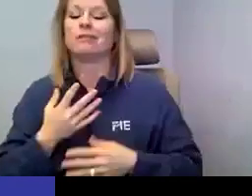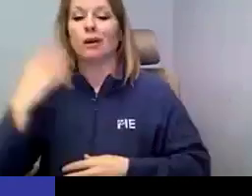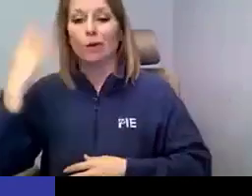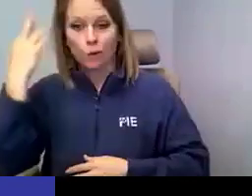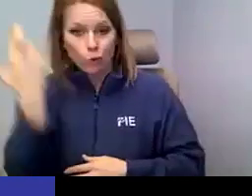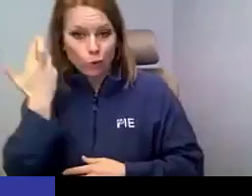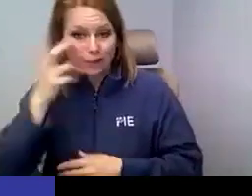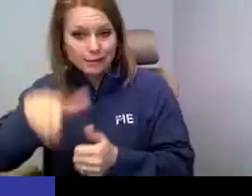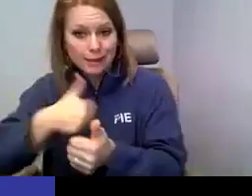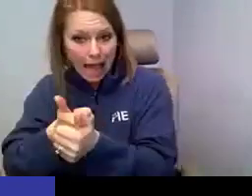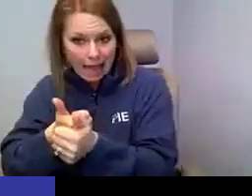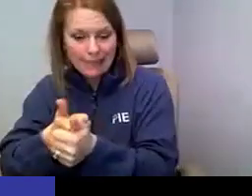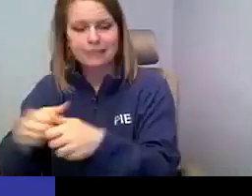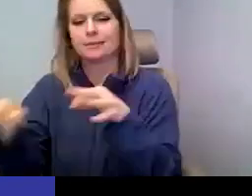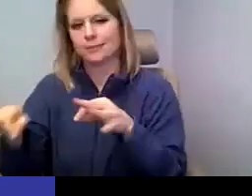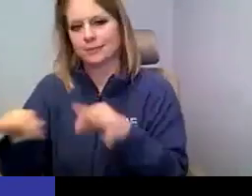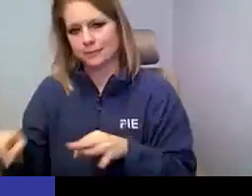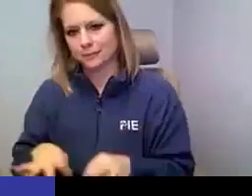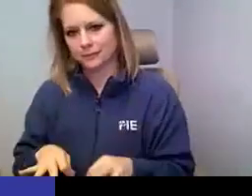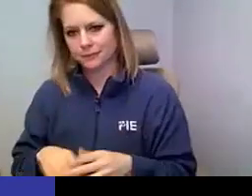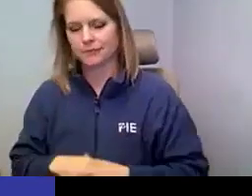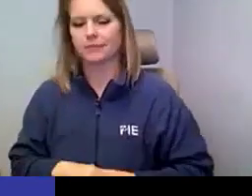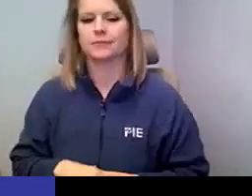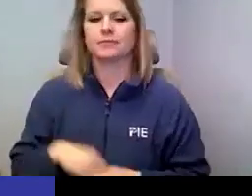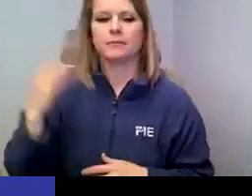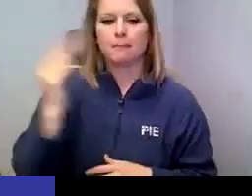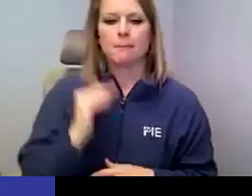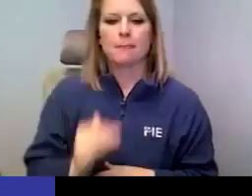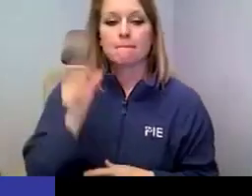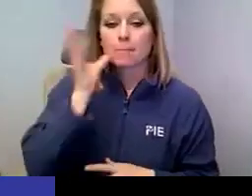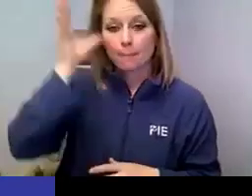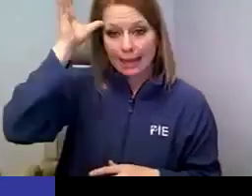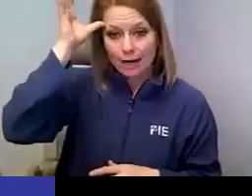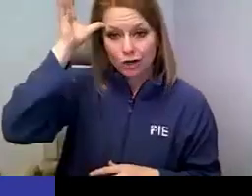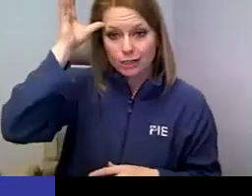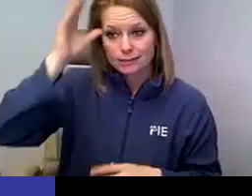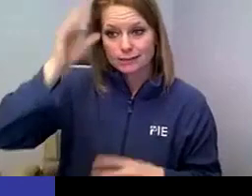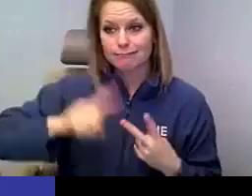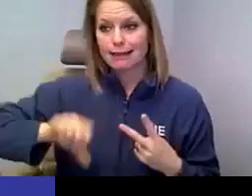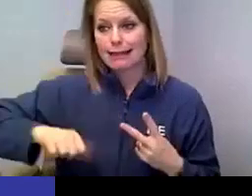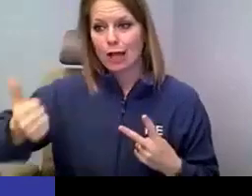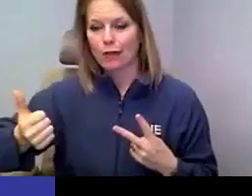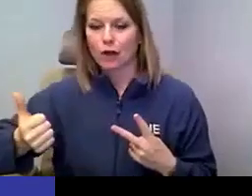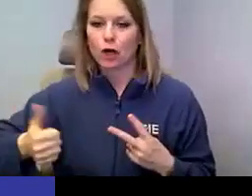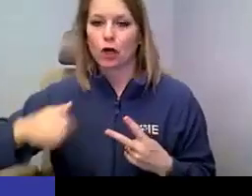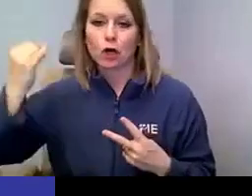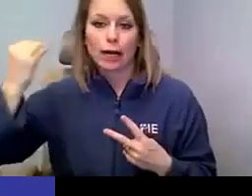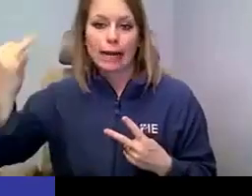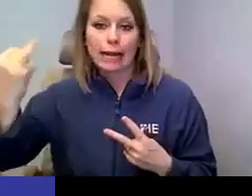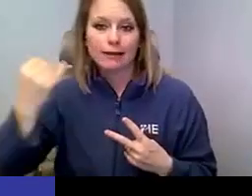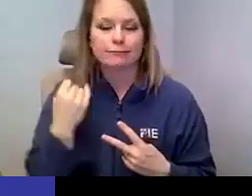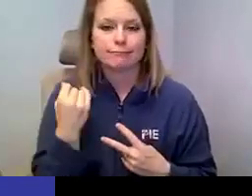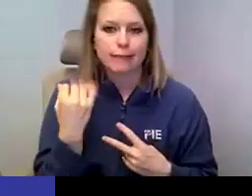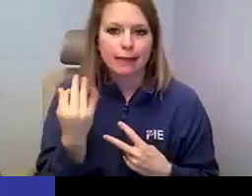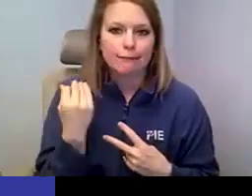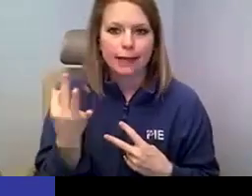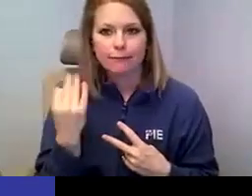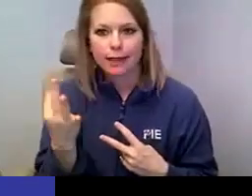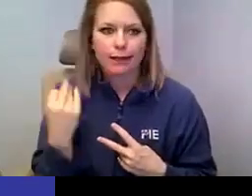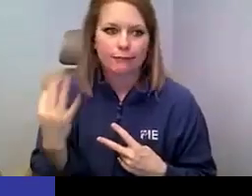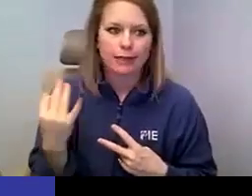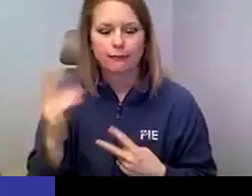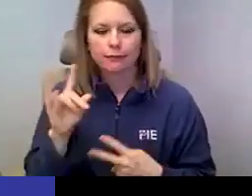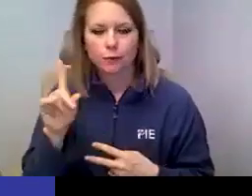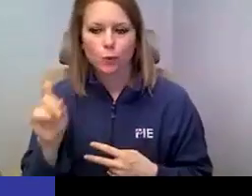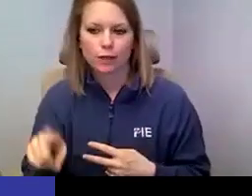When it comes to the parent and these other what if questions, the answer is that the information from the parent is